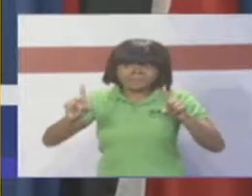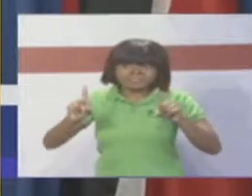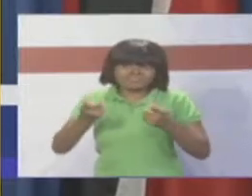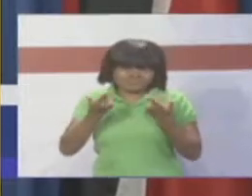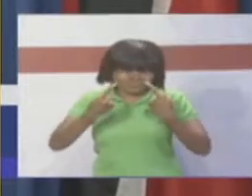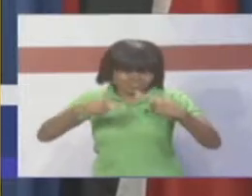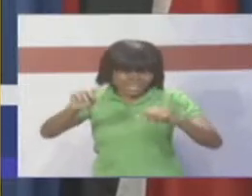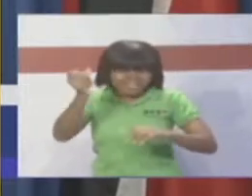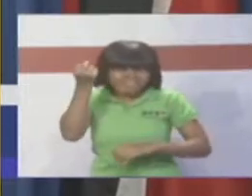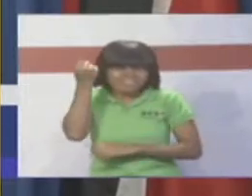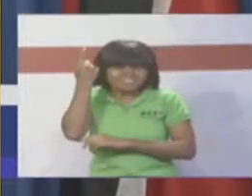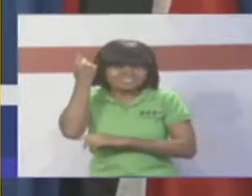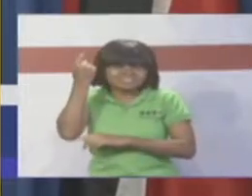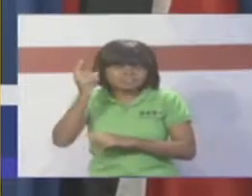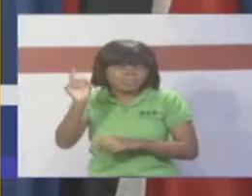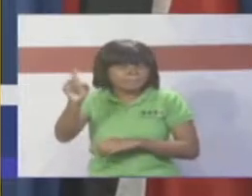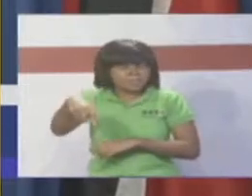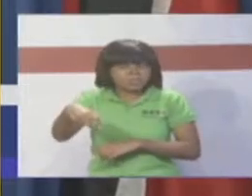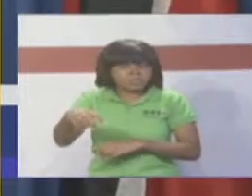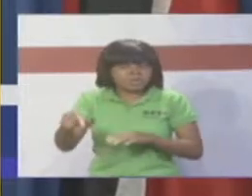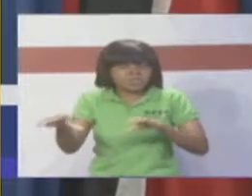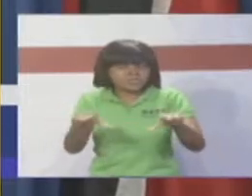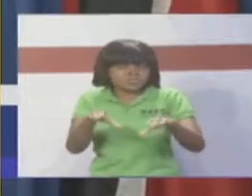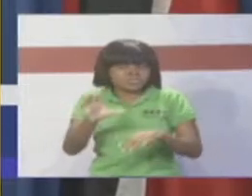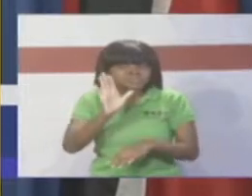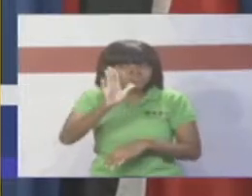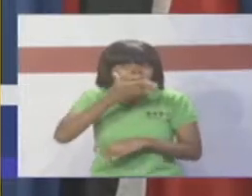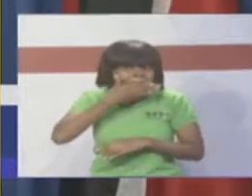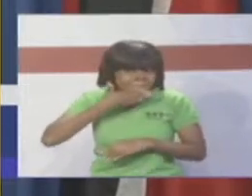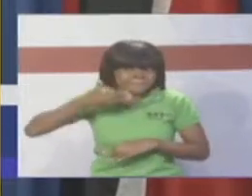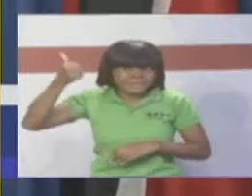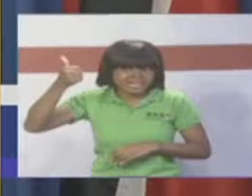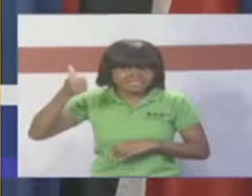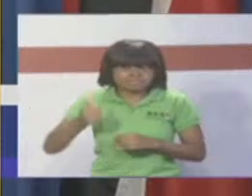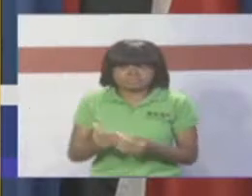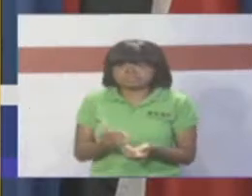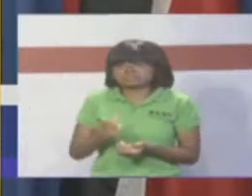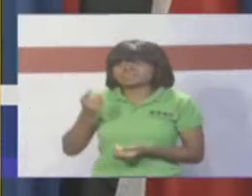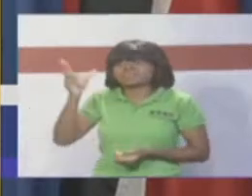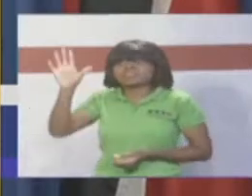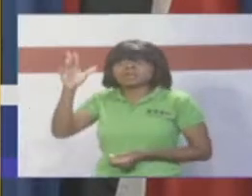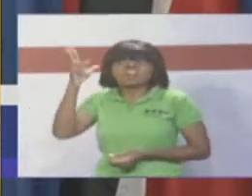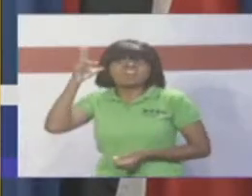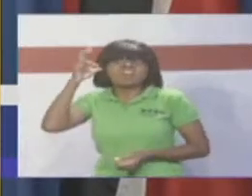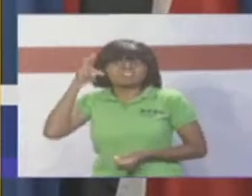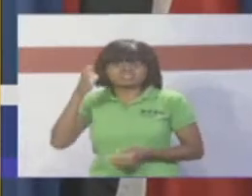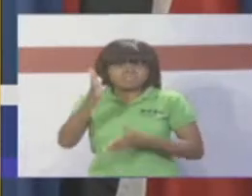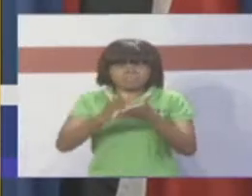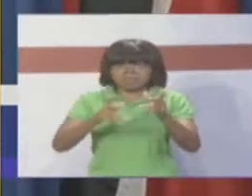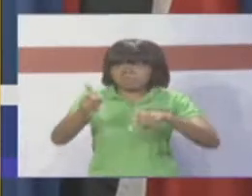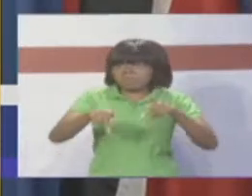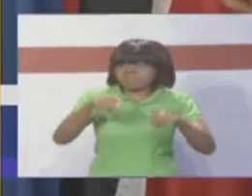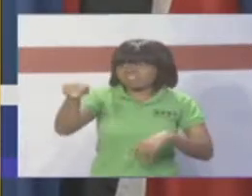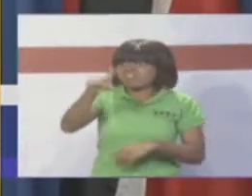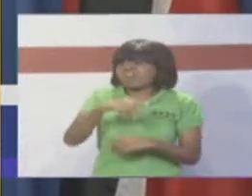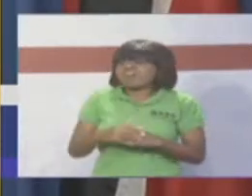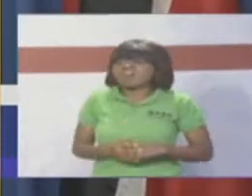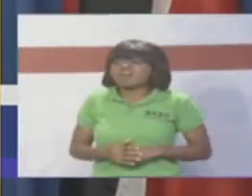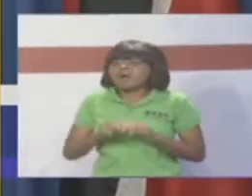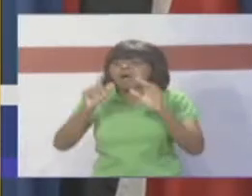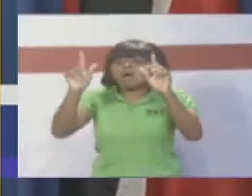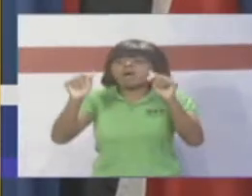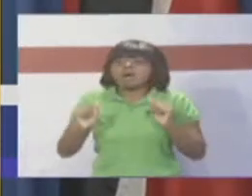Everybody, even those who behave well and who don't behave well, the healthcare givers are under the Hippocratic oath to treat